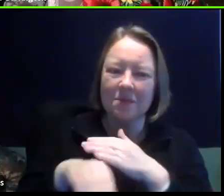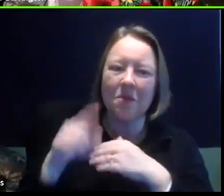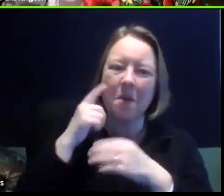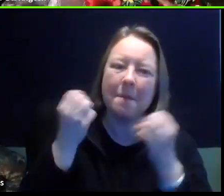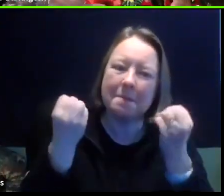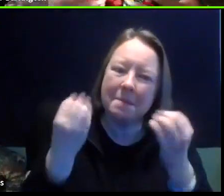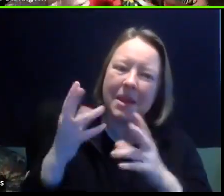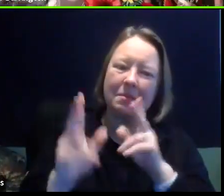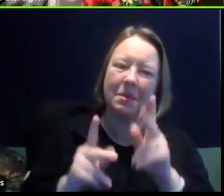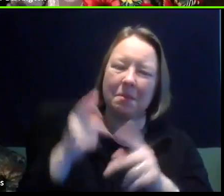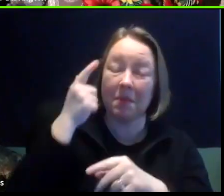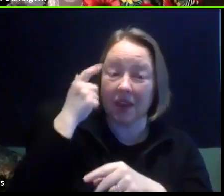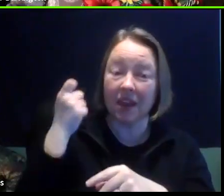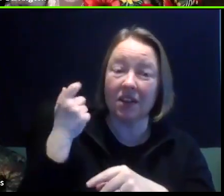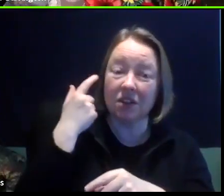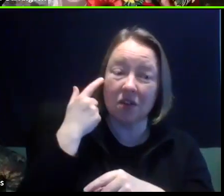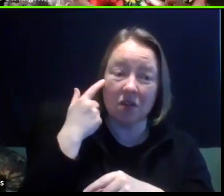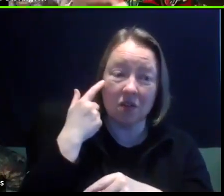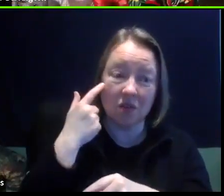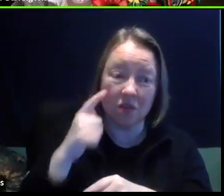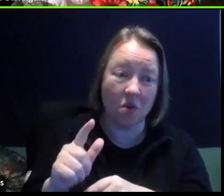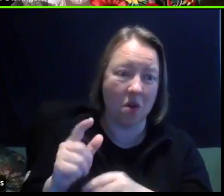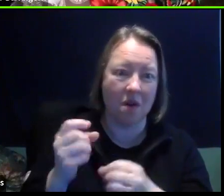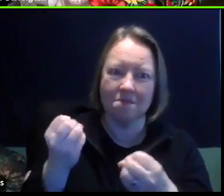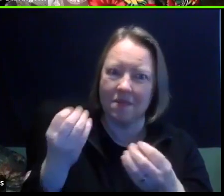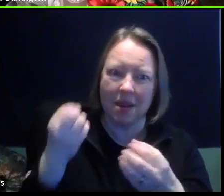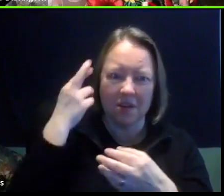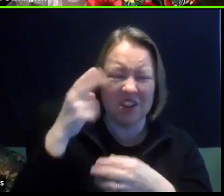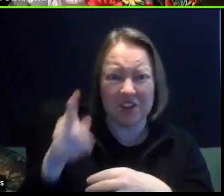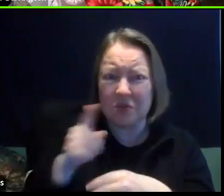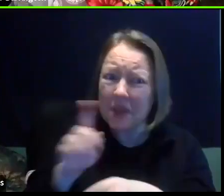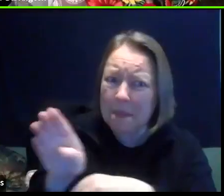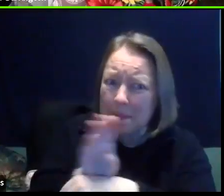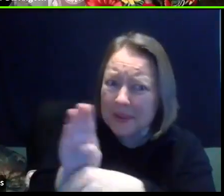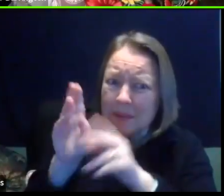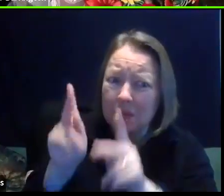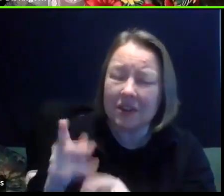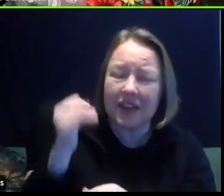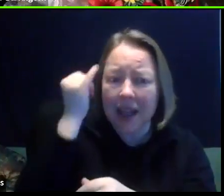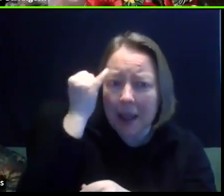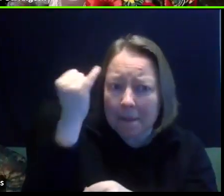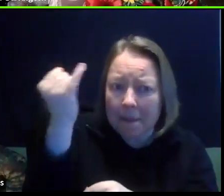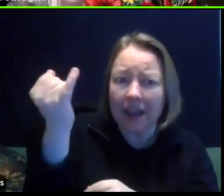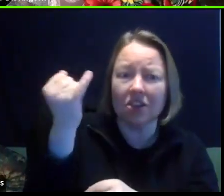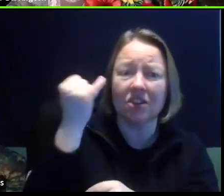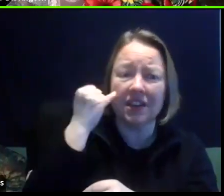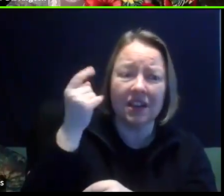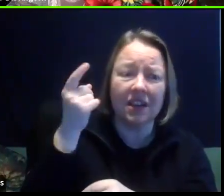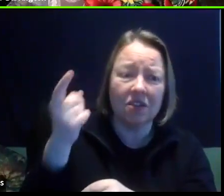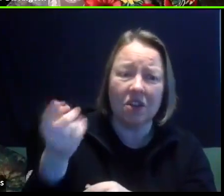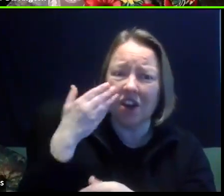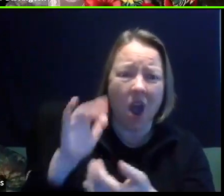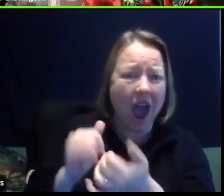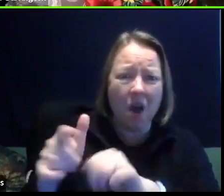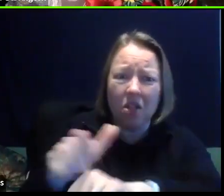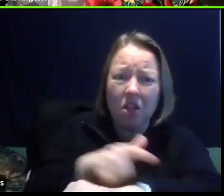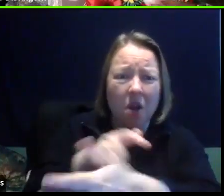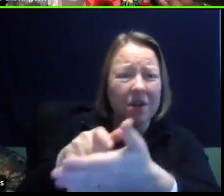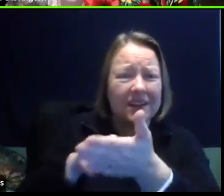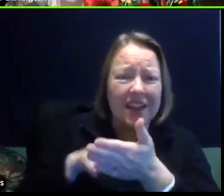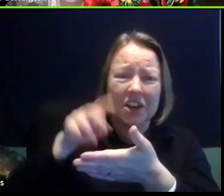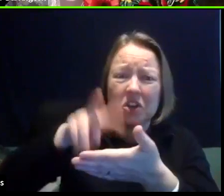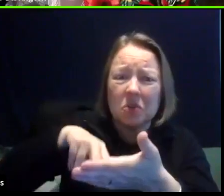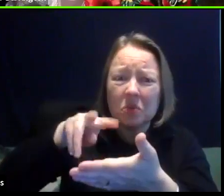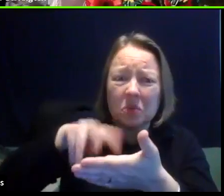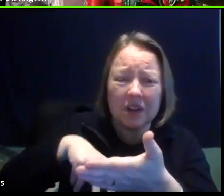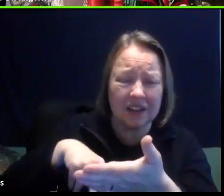many, because for varying reasons, I mean, you're extremely busy. And imagine if you didn't know how long it was going to take, you know, you